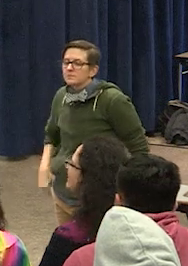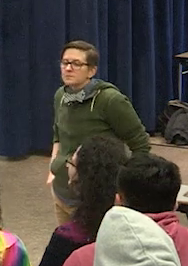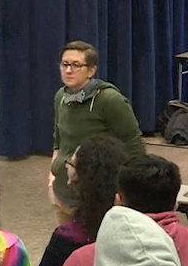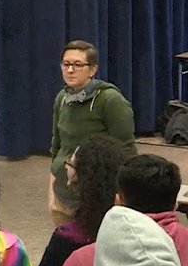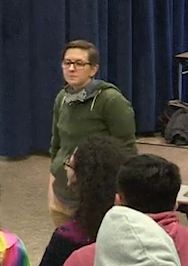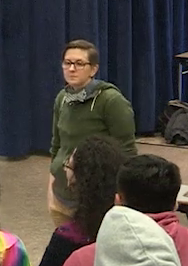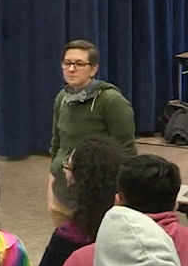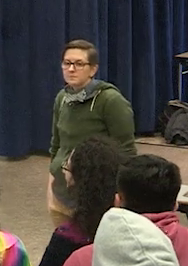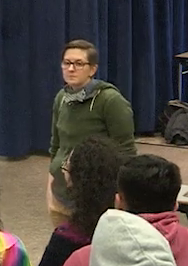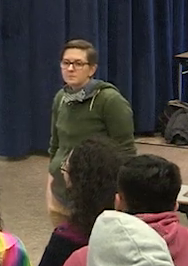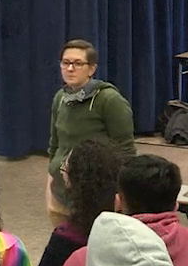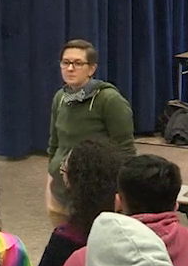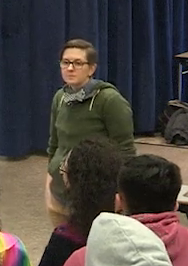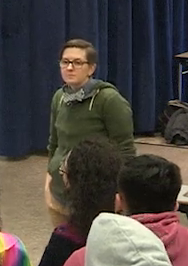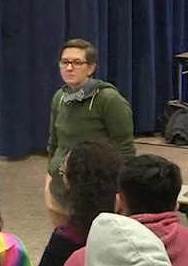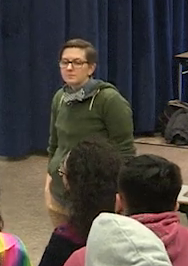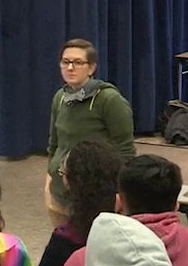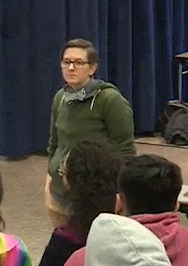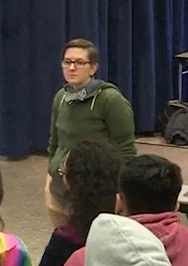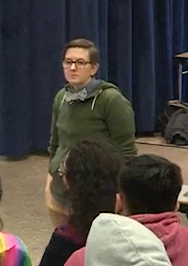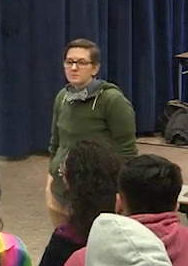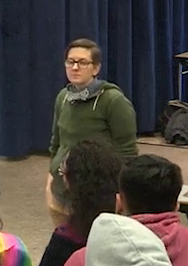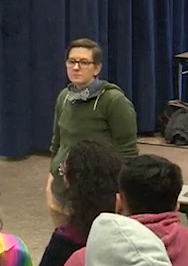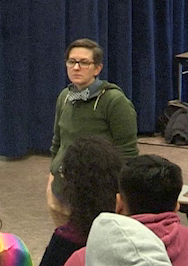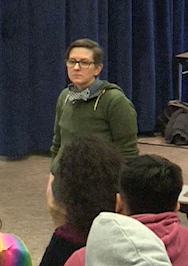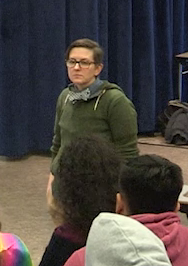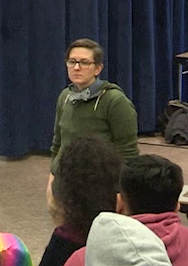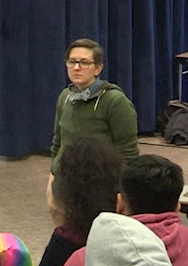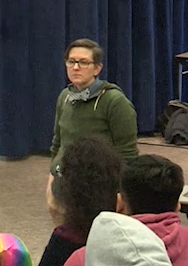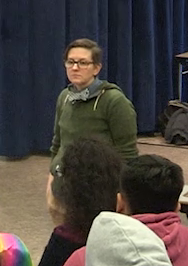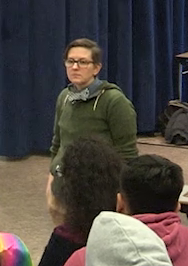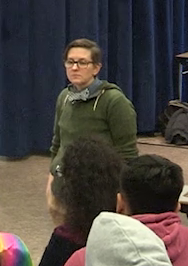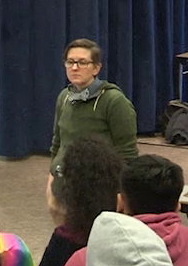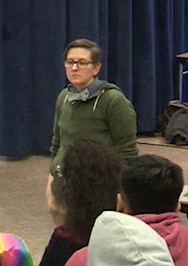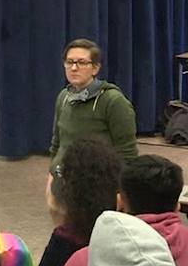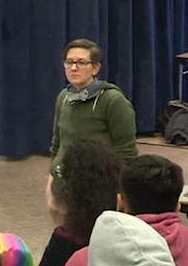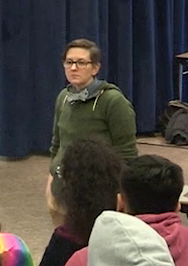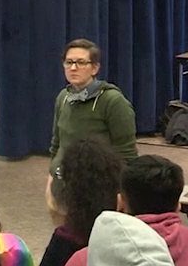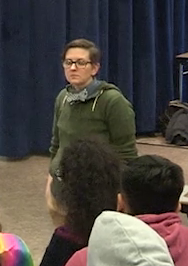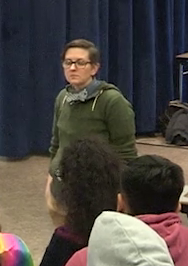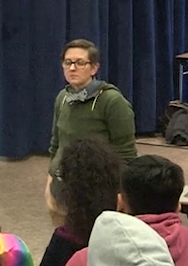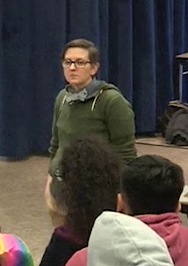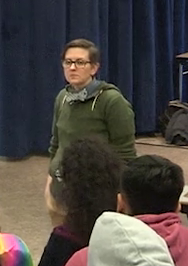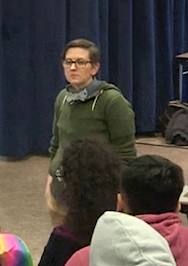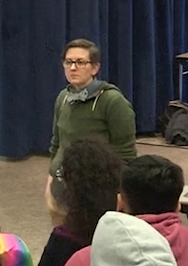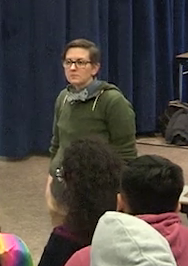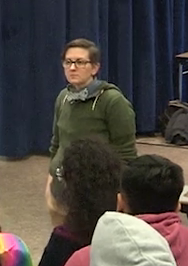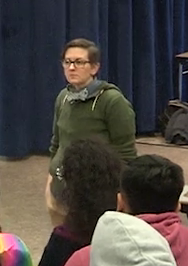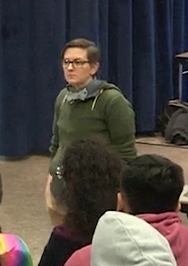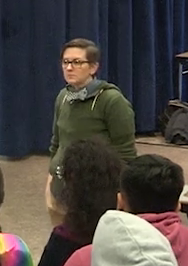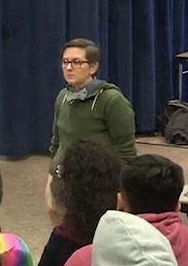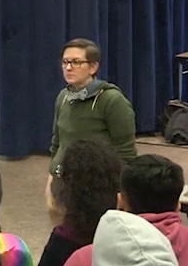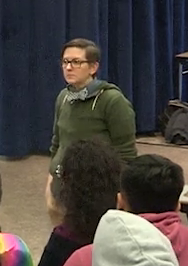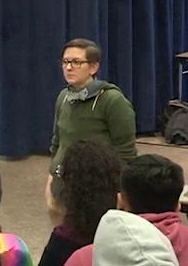talked about attribution theory. And attribution theory is, say, if somebody's speeding down the highway, you know, at absurd